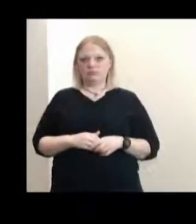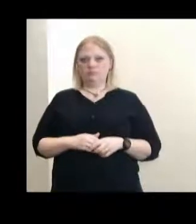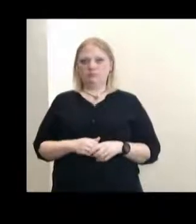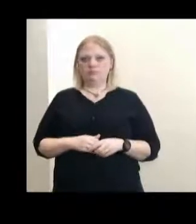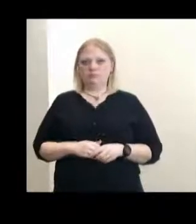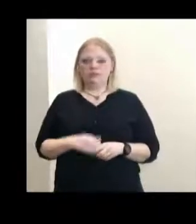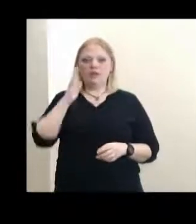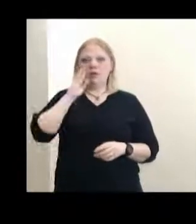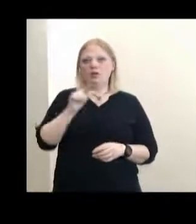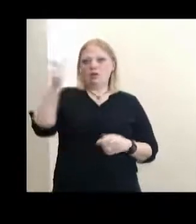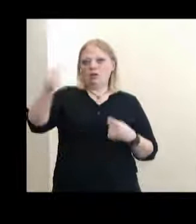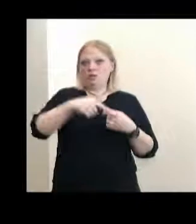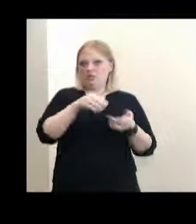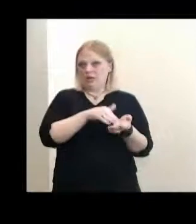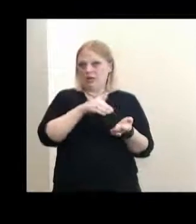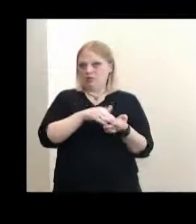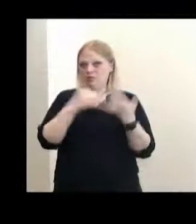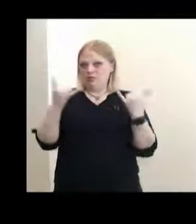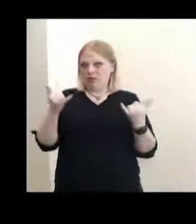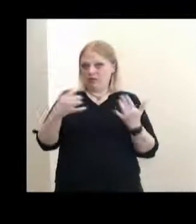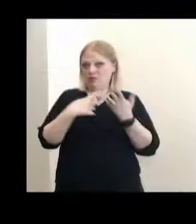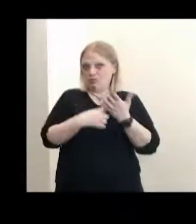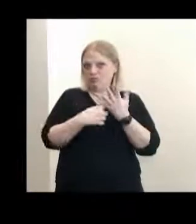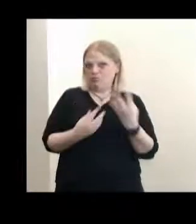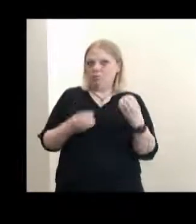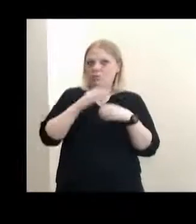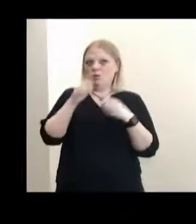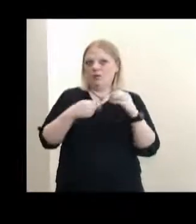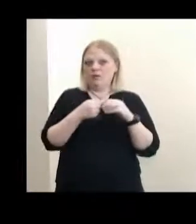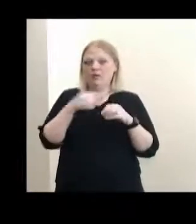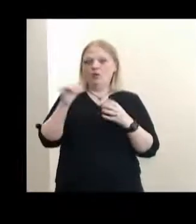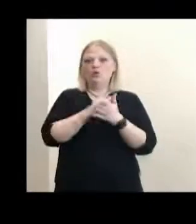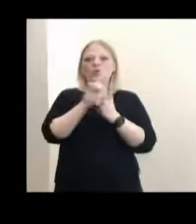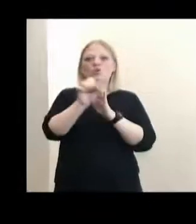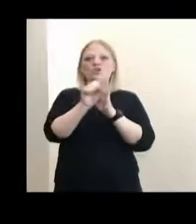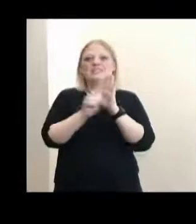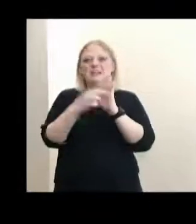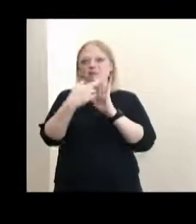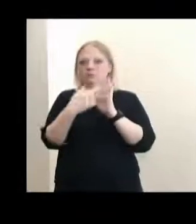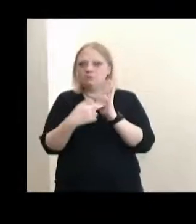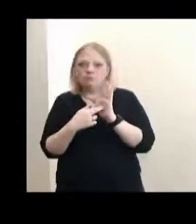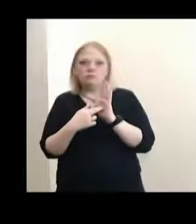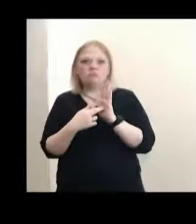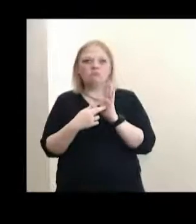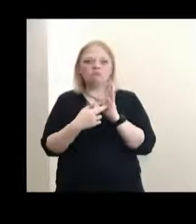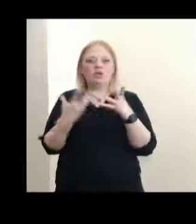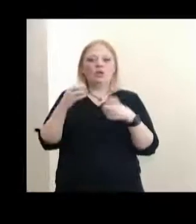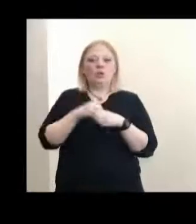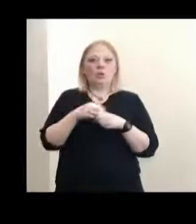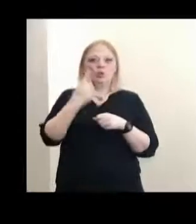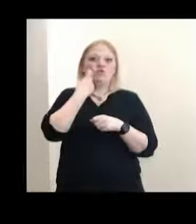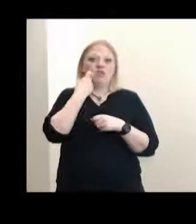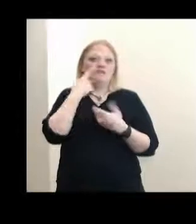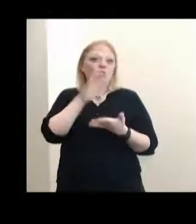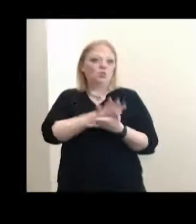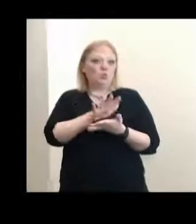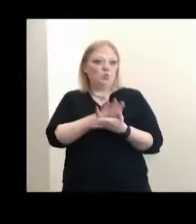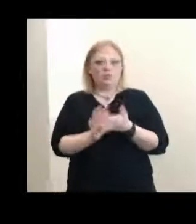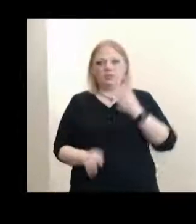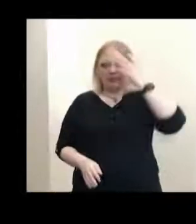And I'm going to turn it over to Doc Burstein now to talk more about New York State guidances, including the latest on